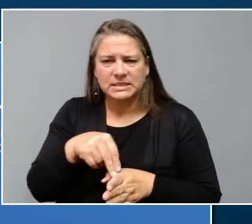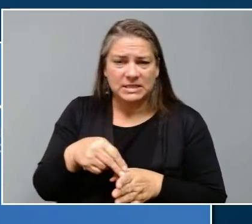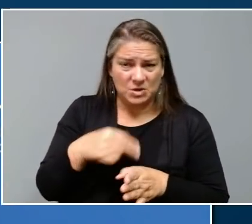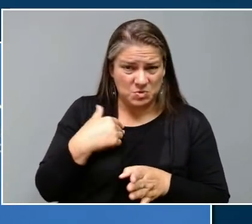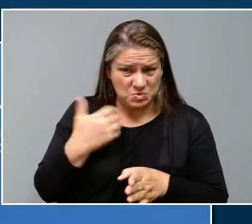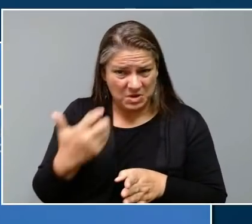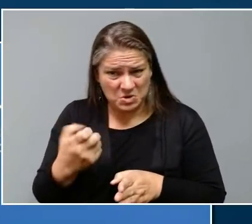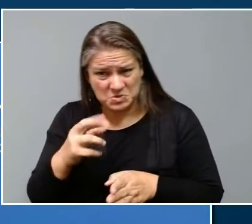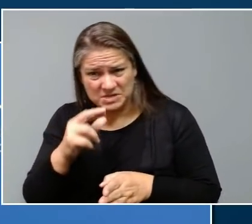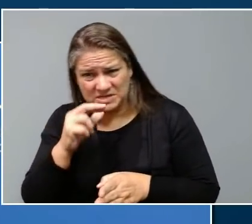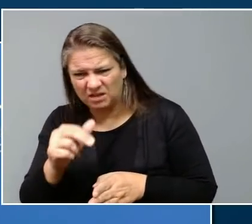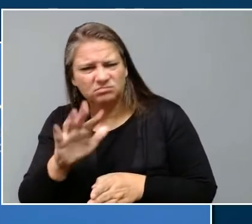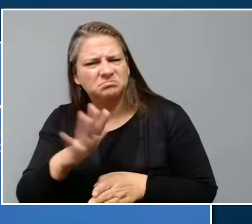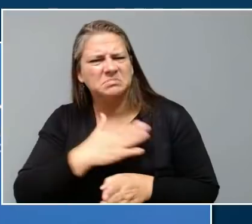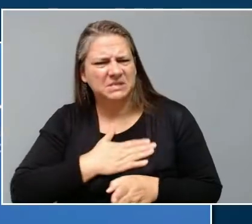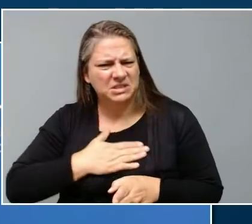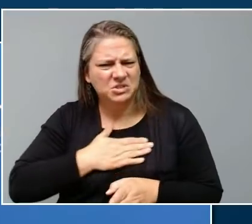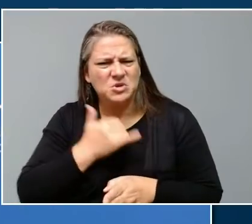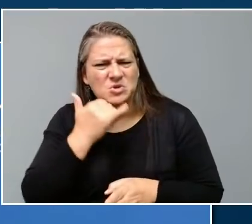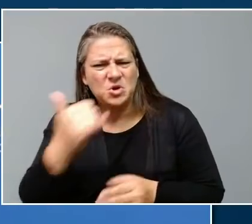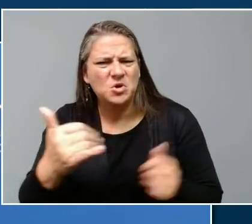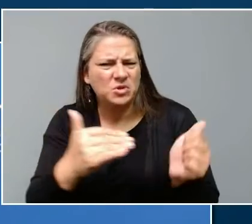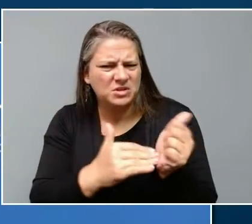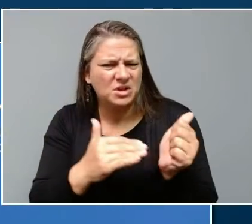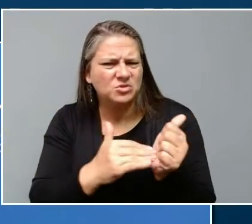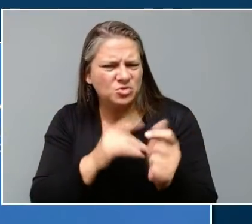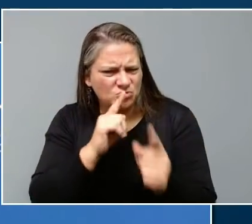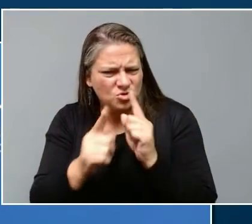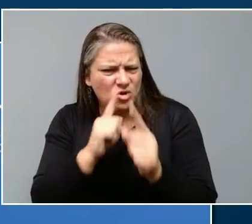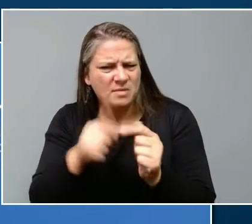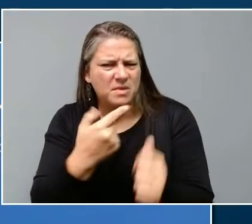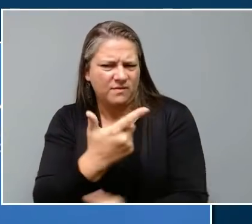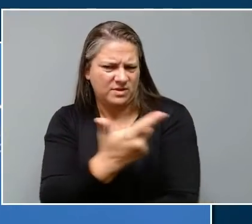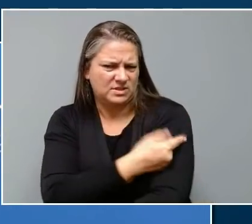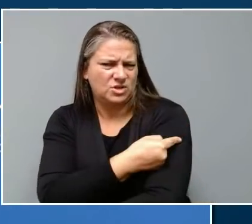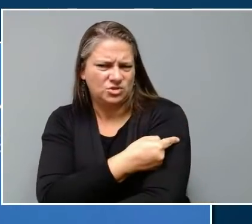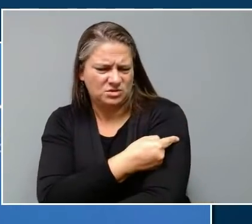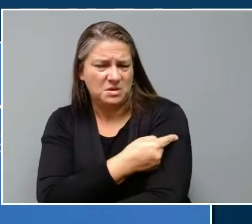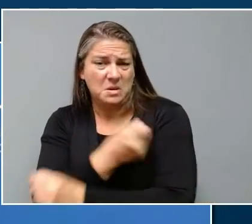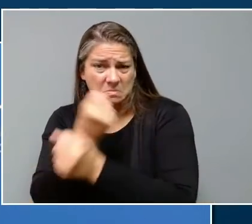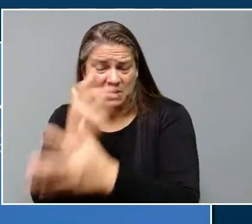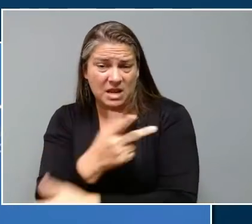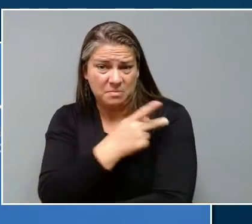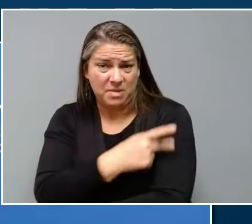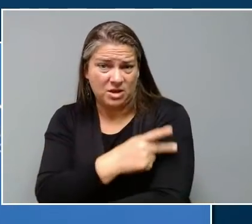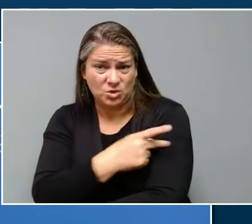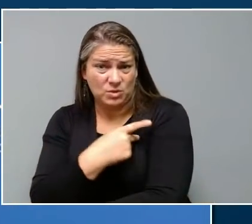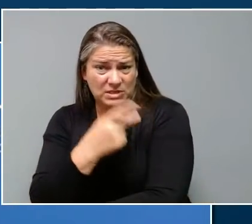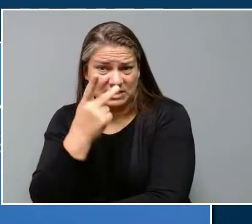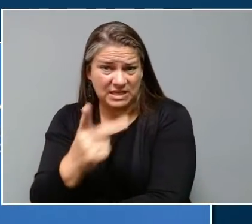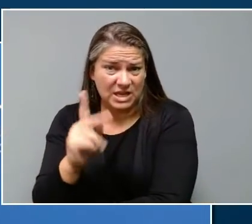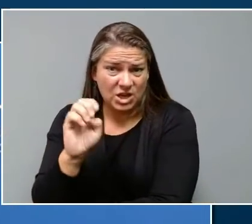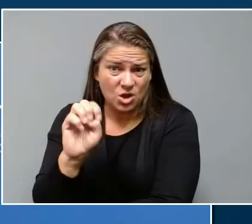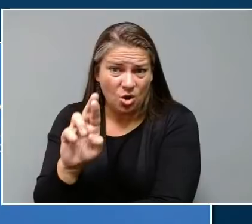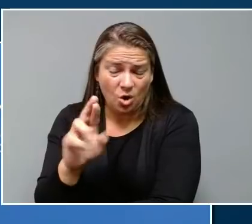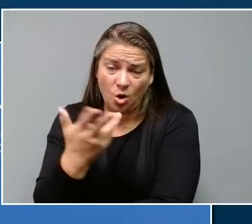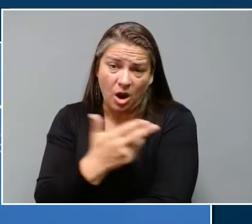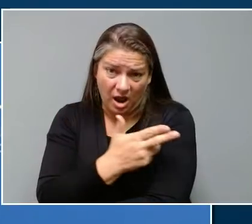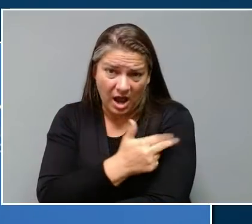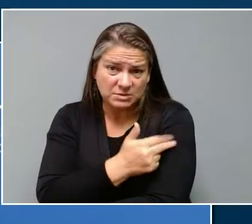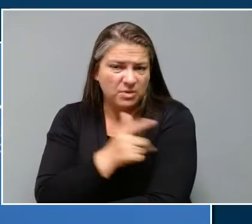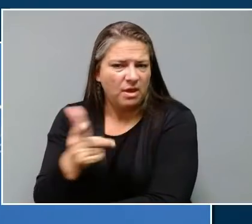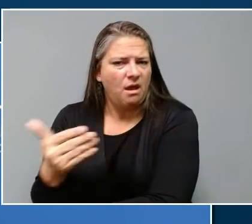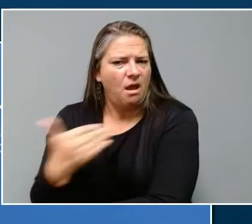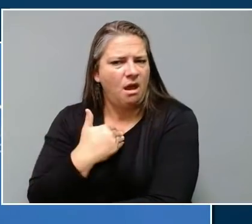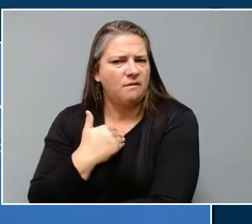talk specifically about the vaccine. The overwhelming majority of patients we are seeing in the ER or hospitalized with severe COVID symptoms